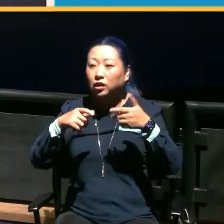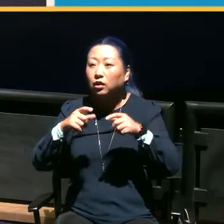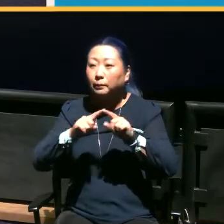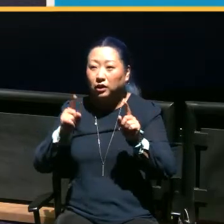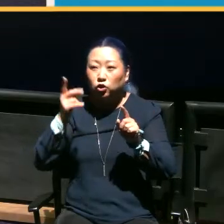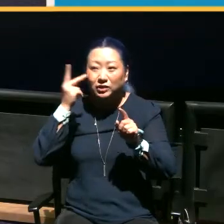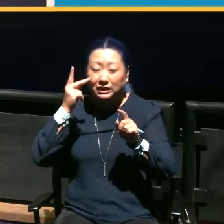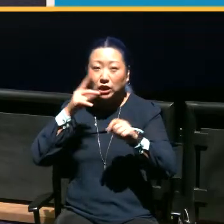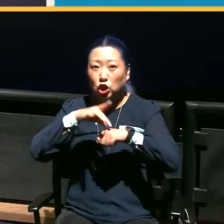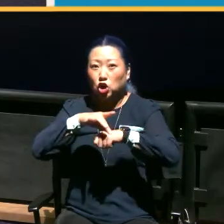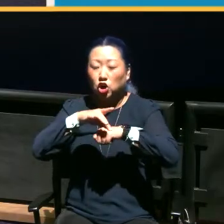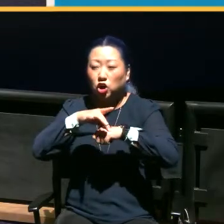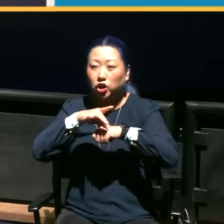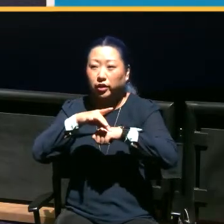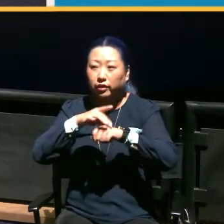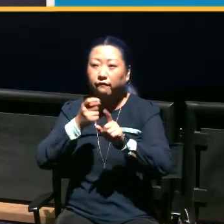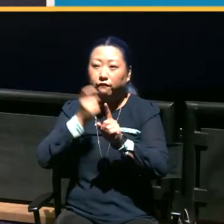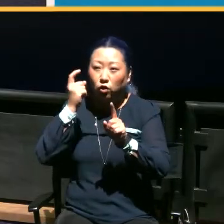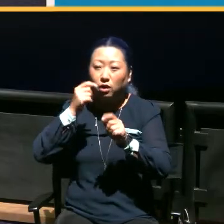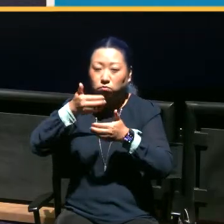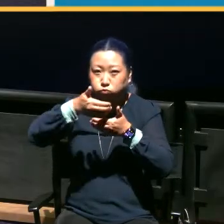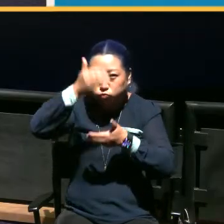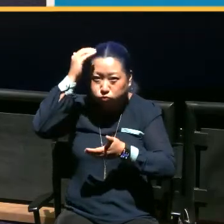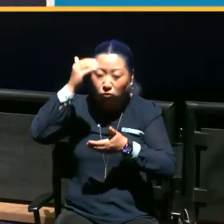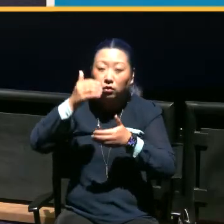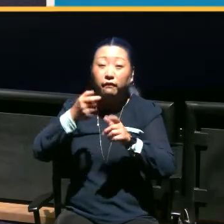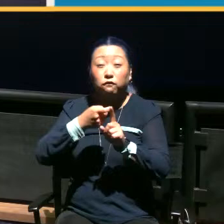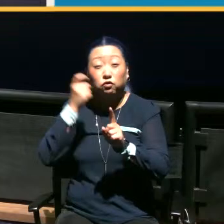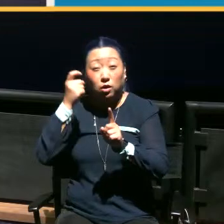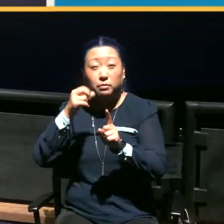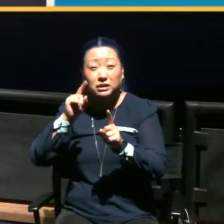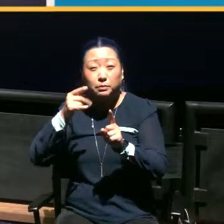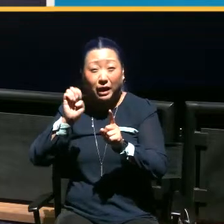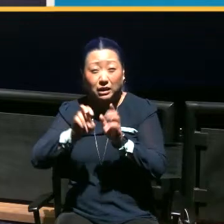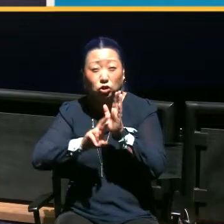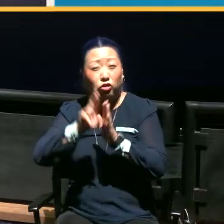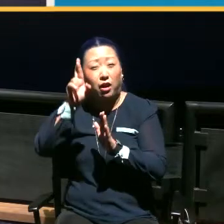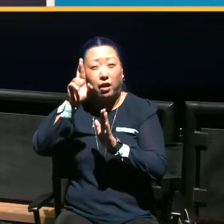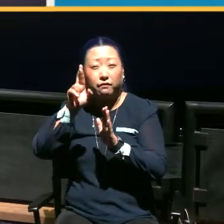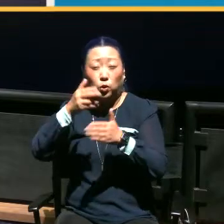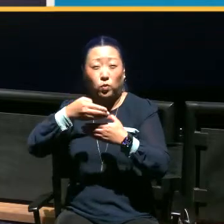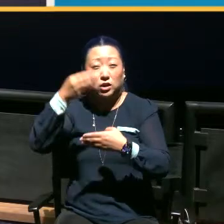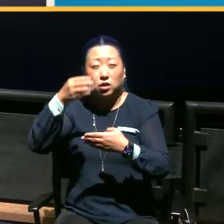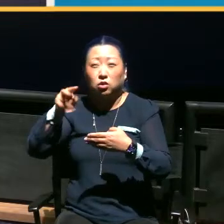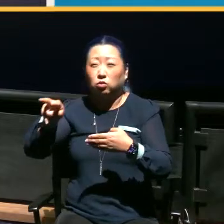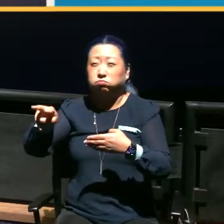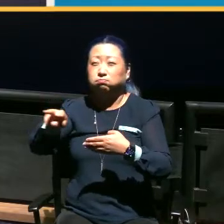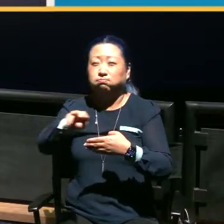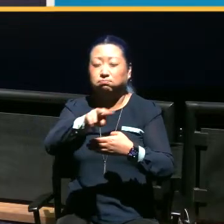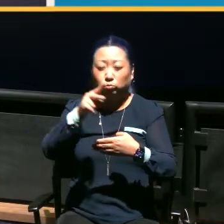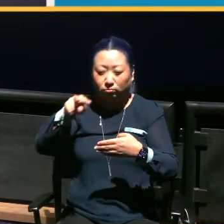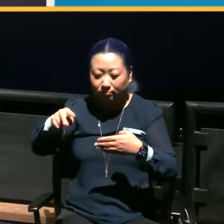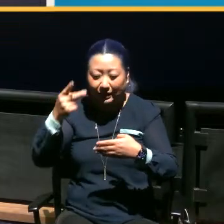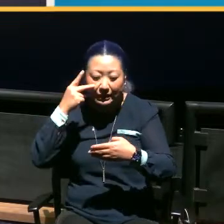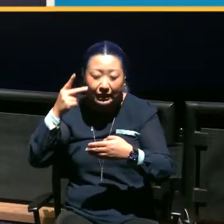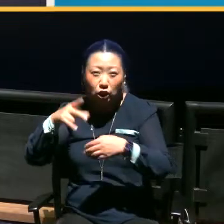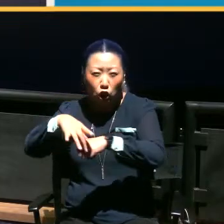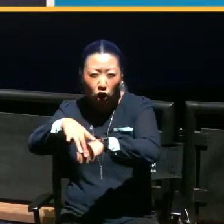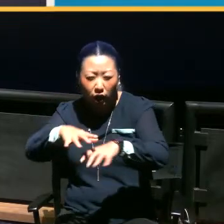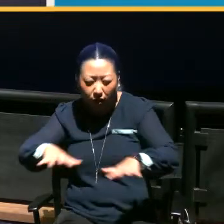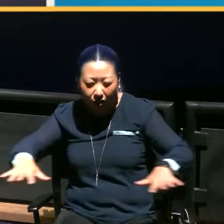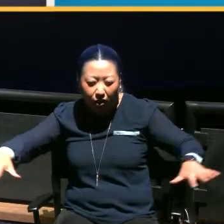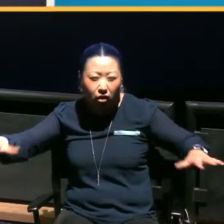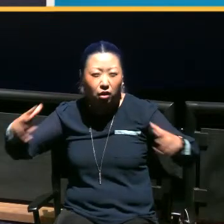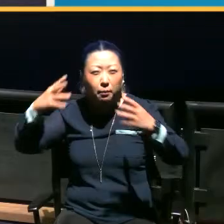looking at the Earth from the windows of the spacecraft is really beautiful. But when you get outside, the whole universe seems to open up to you,